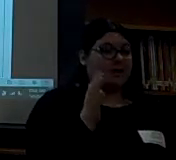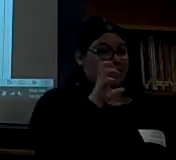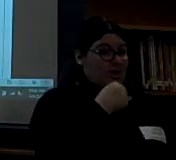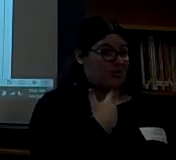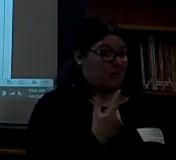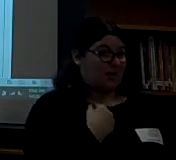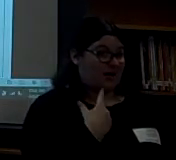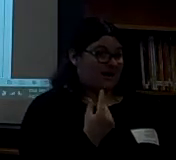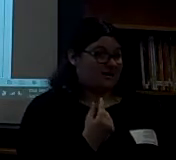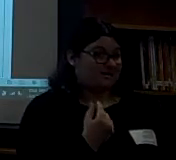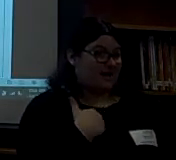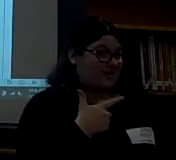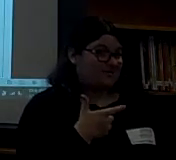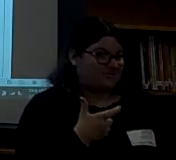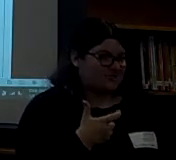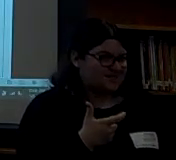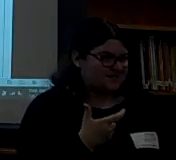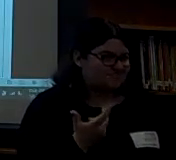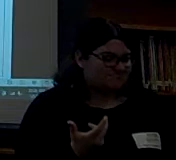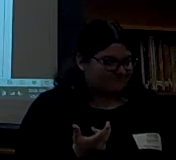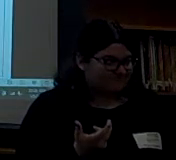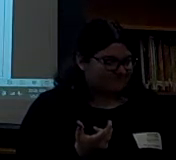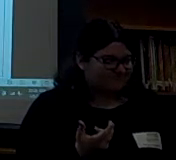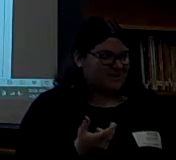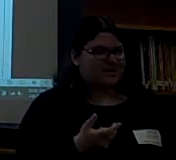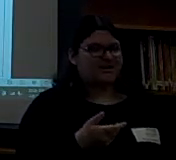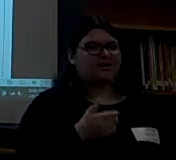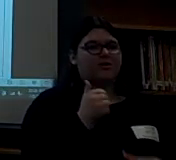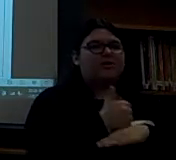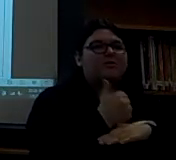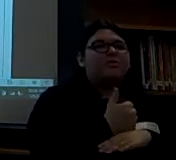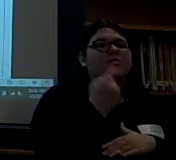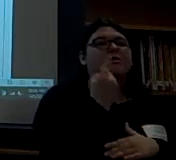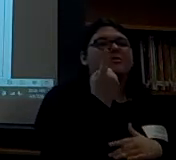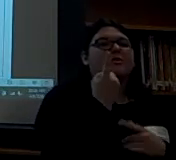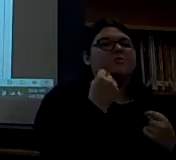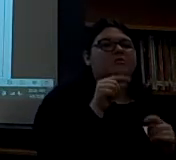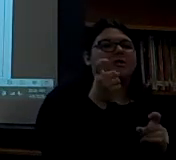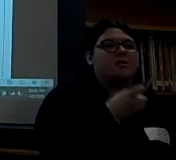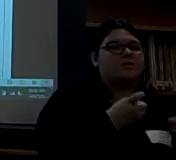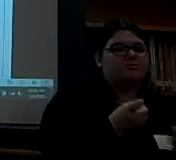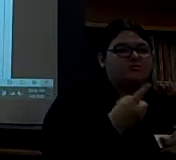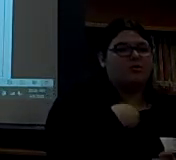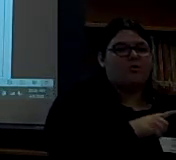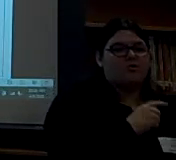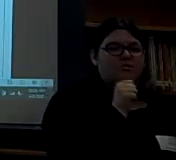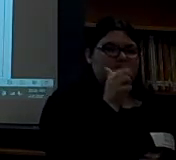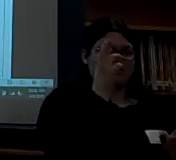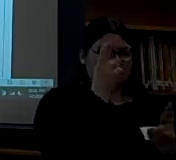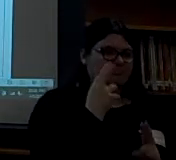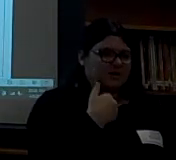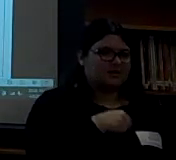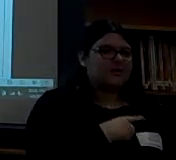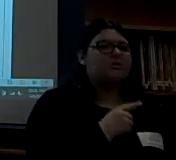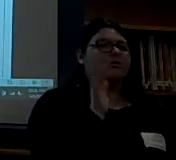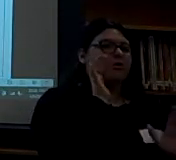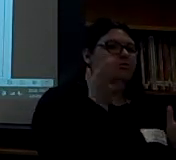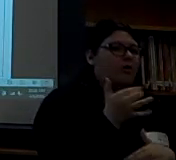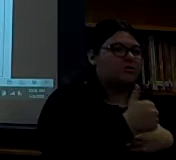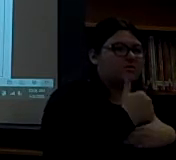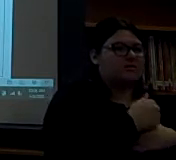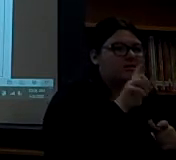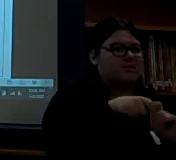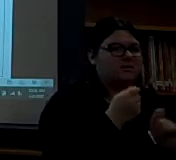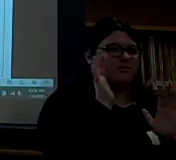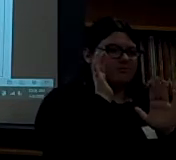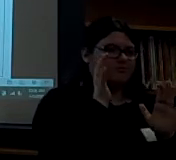did? I was speeding. Because when there's this threat, someone trying to control us or someone disrespecting us, we focus on that threat more than we